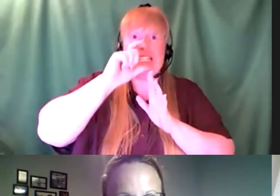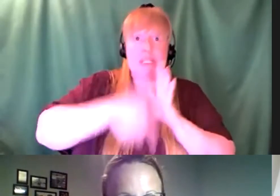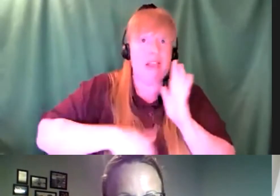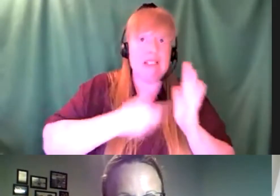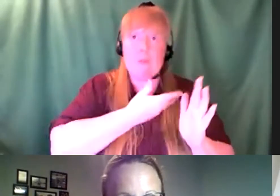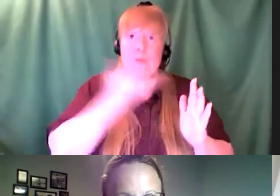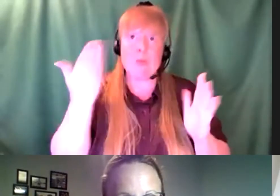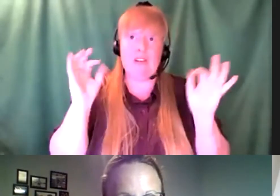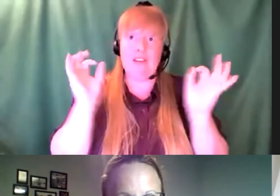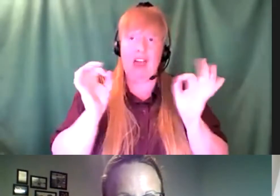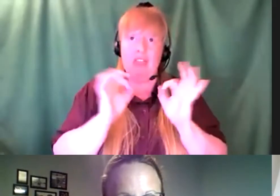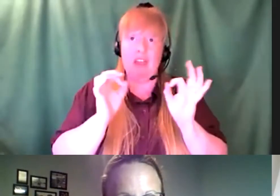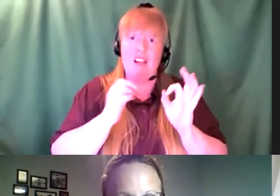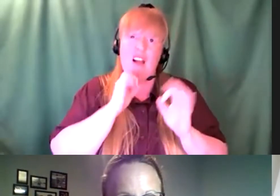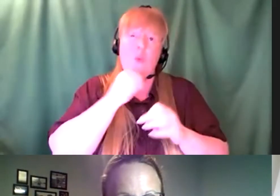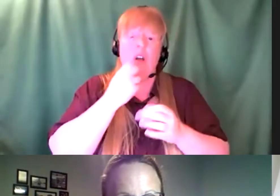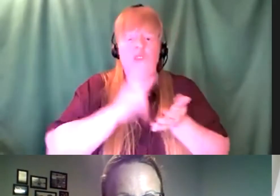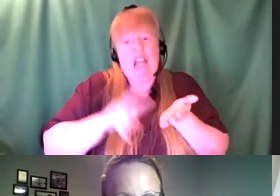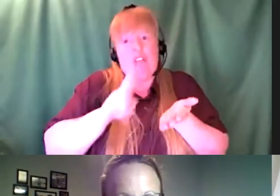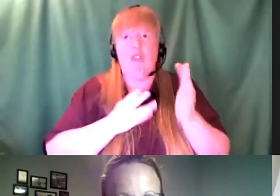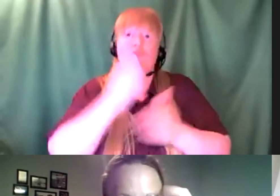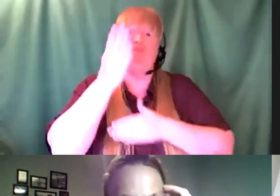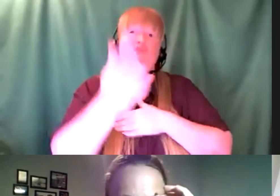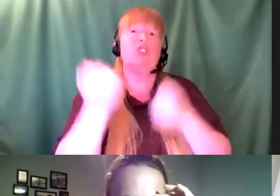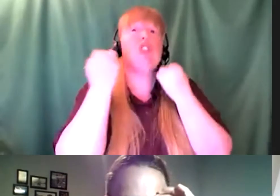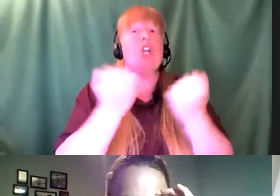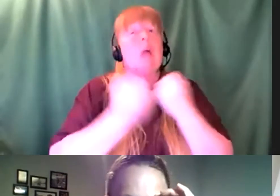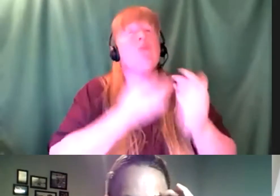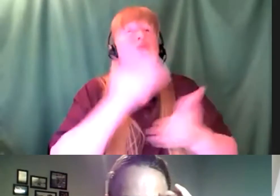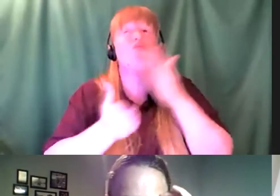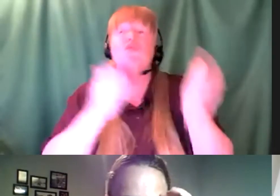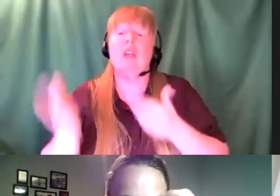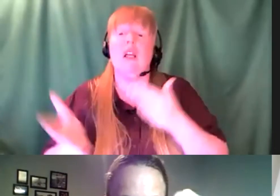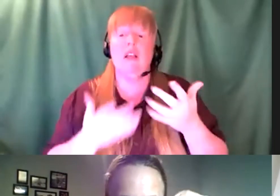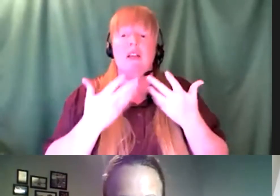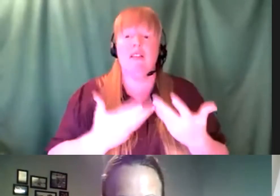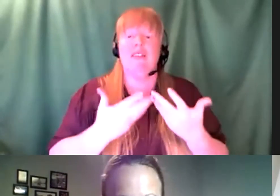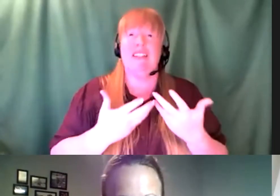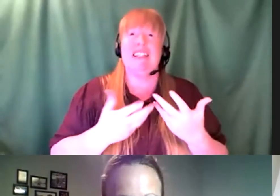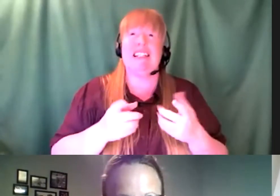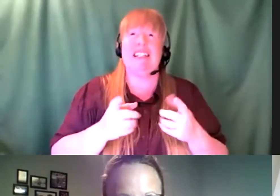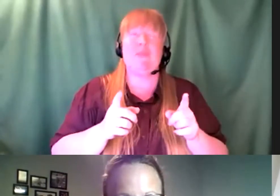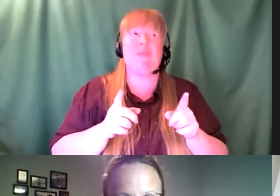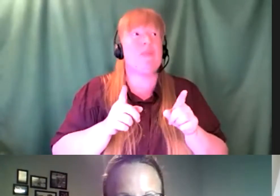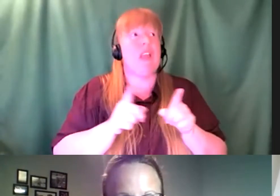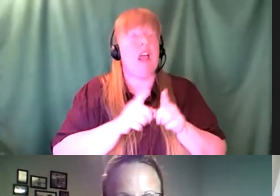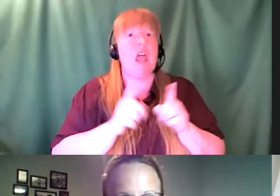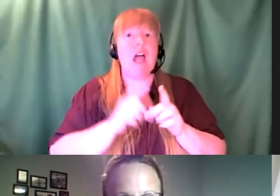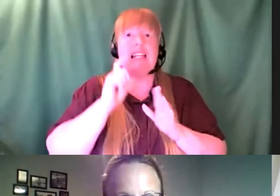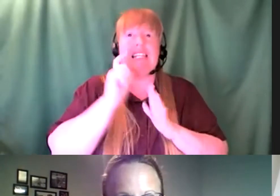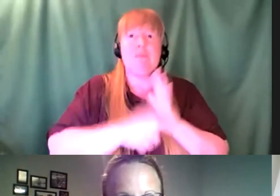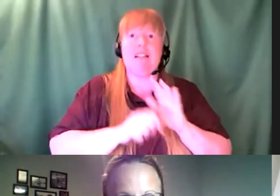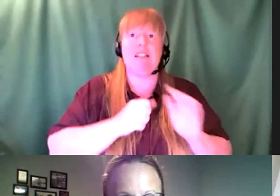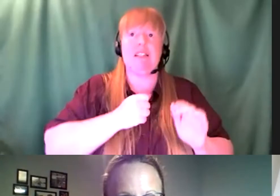circumstances push me into action, really, and that's having a disability is not my fault,